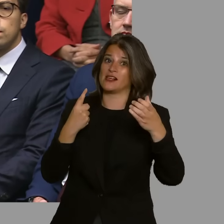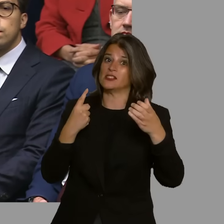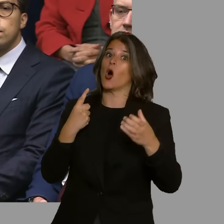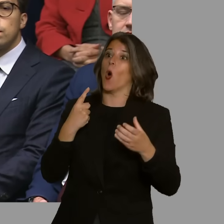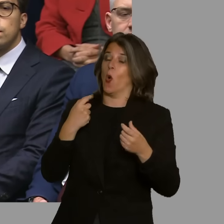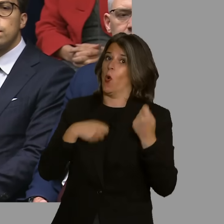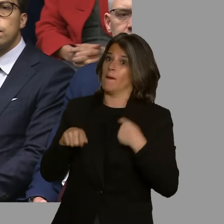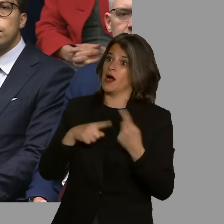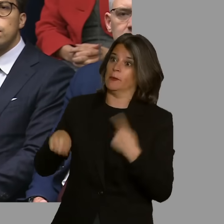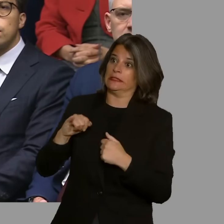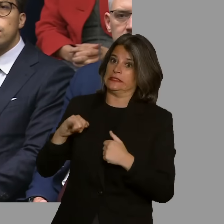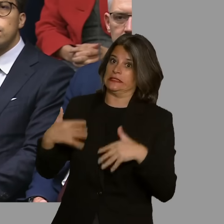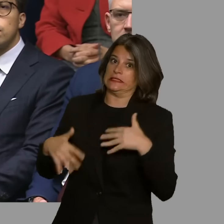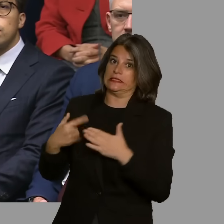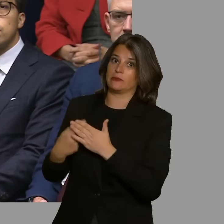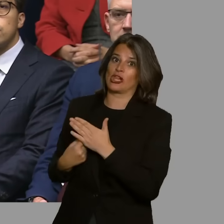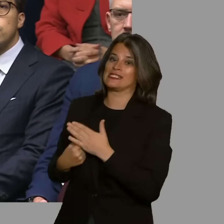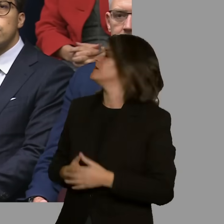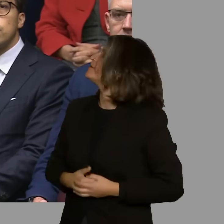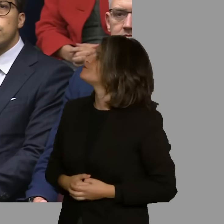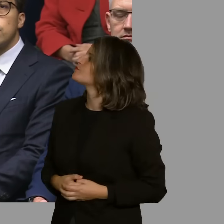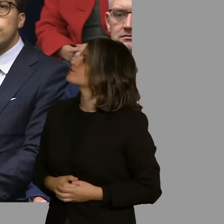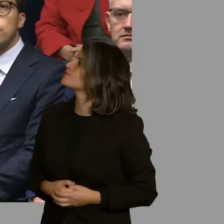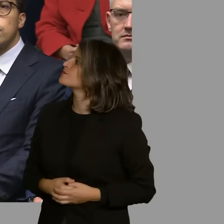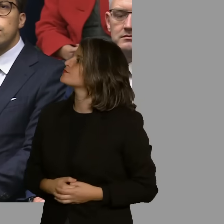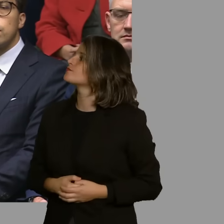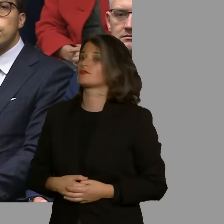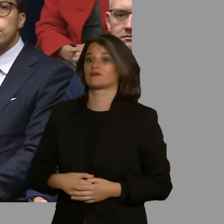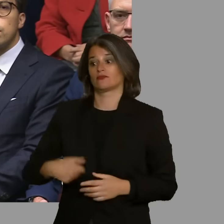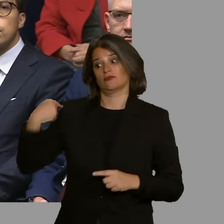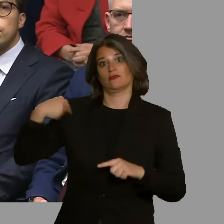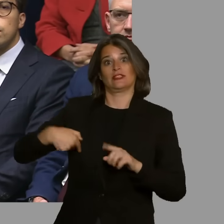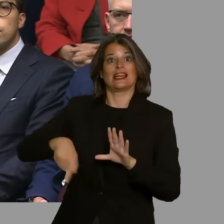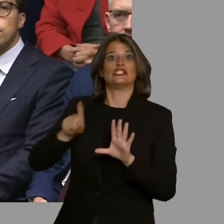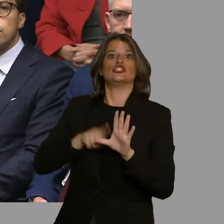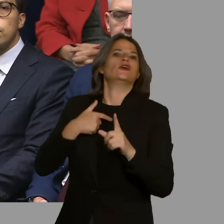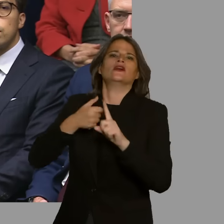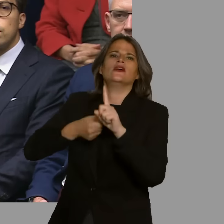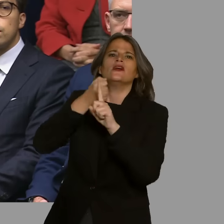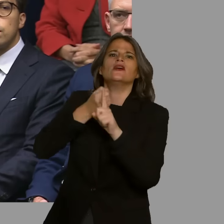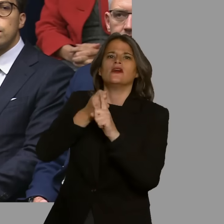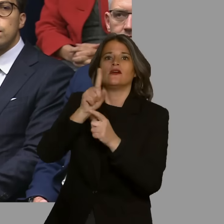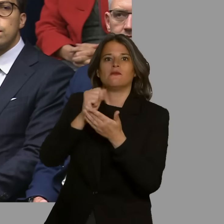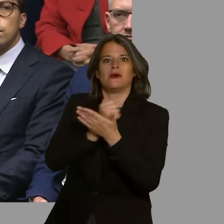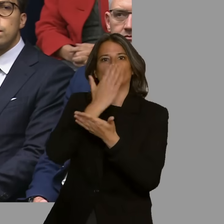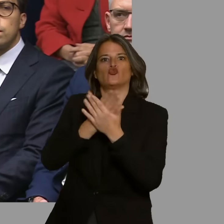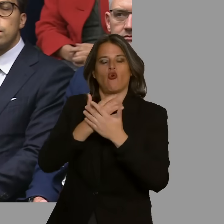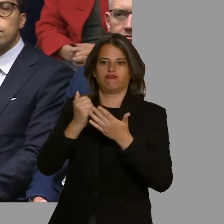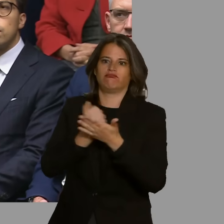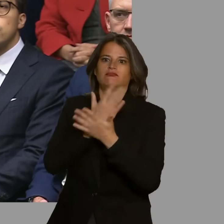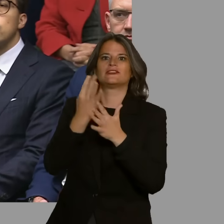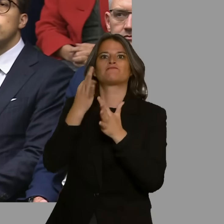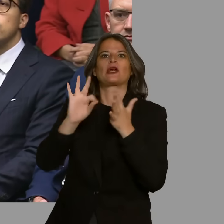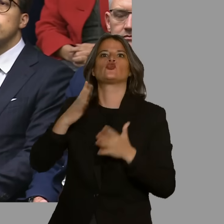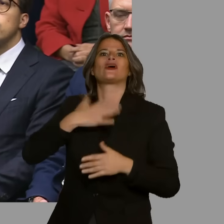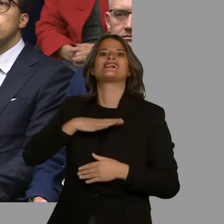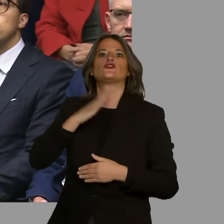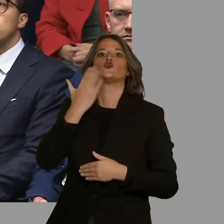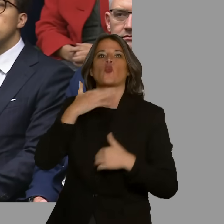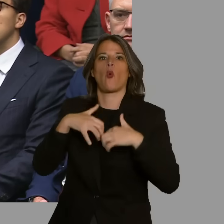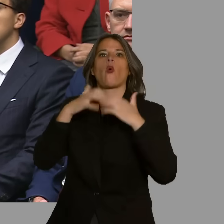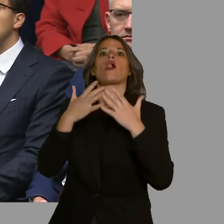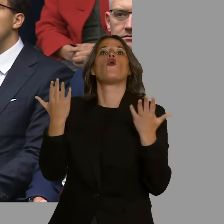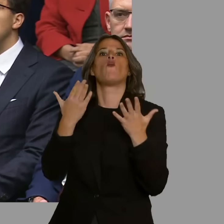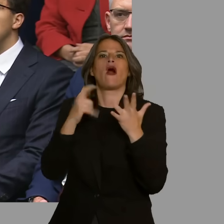school places for children with SEND in my part of the world, so local families urgently need to see this school open its doors.